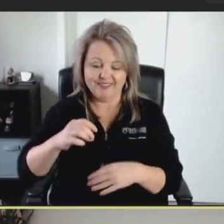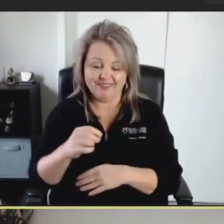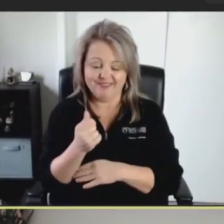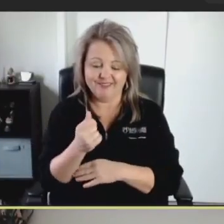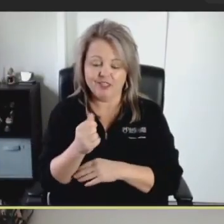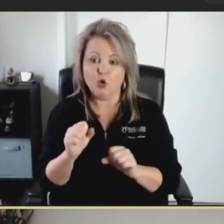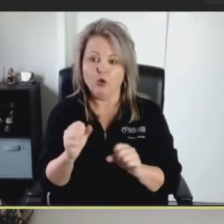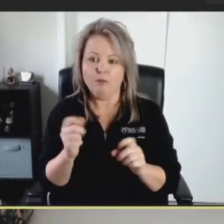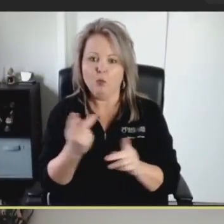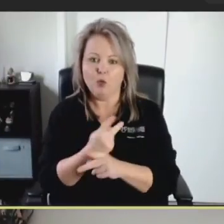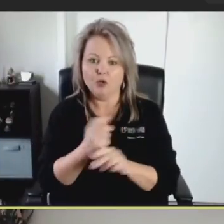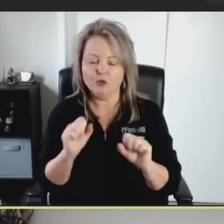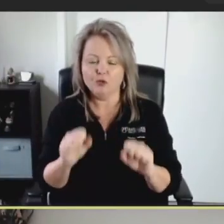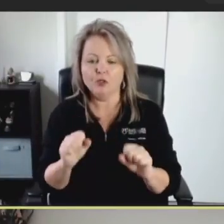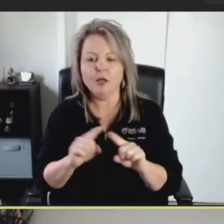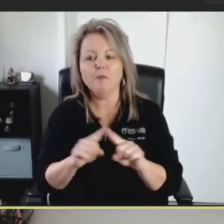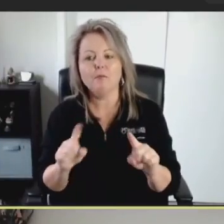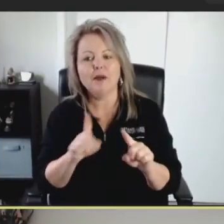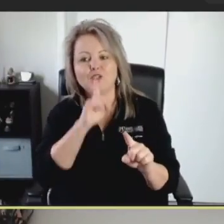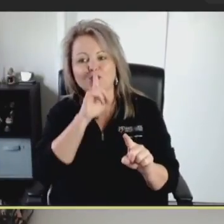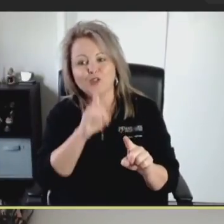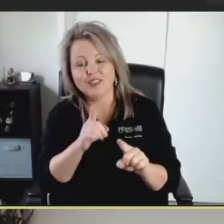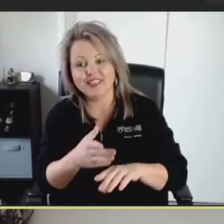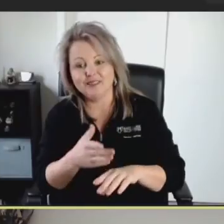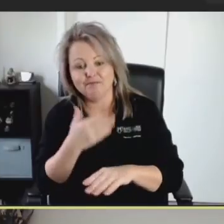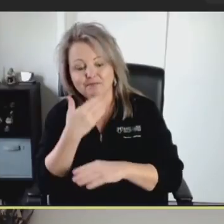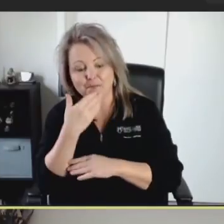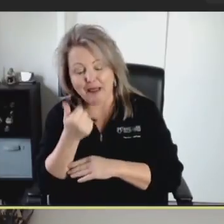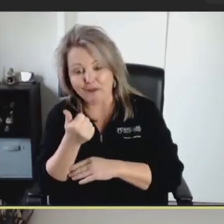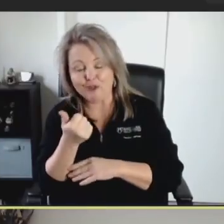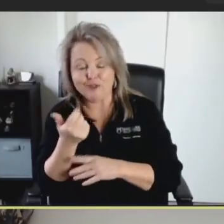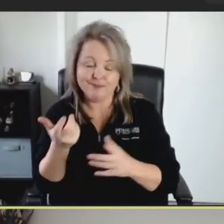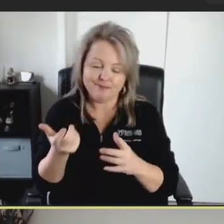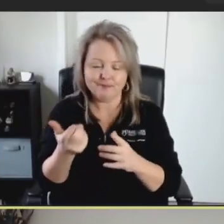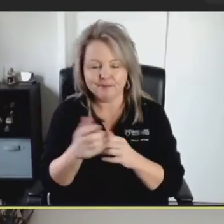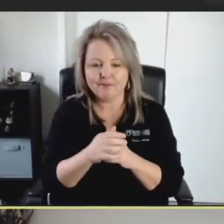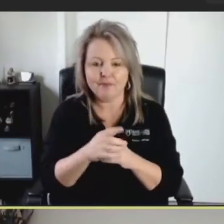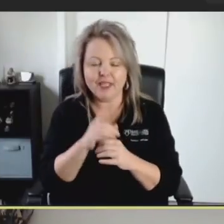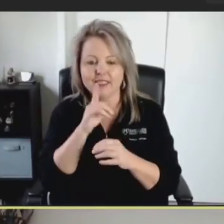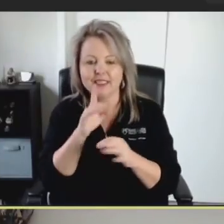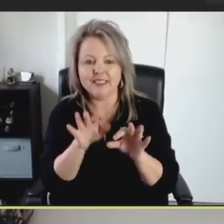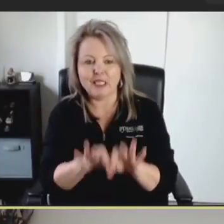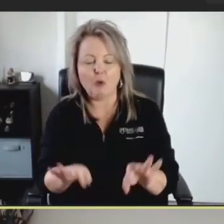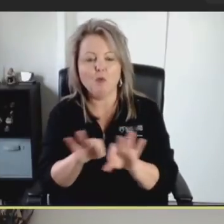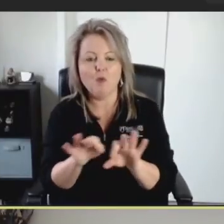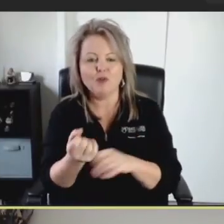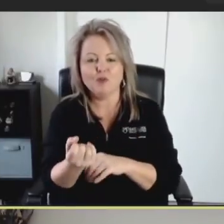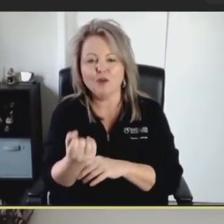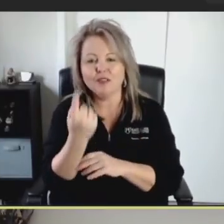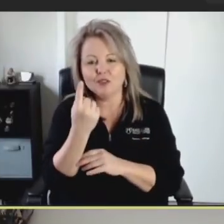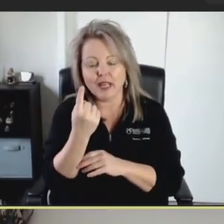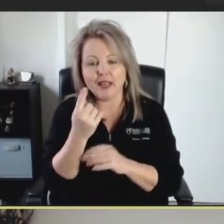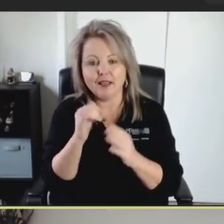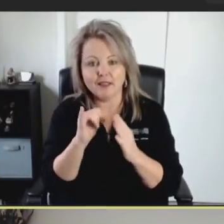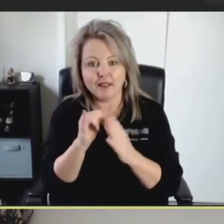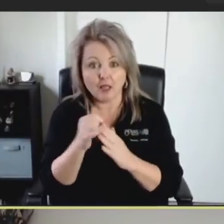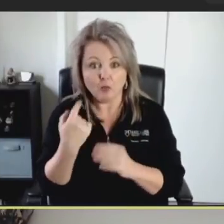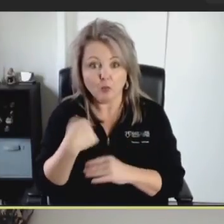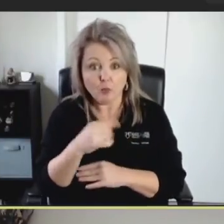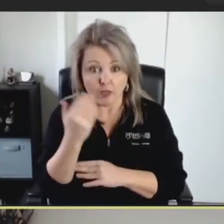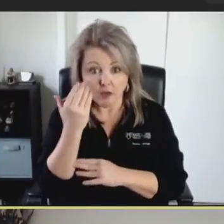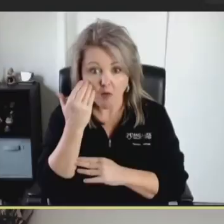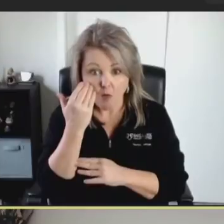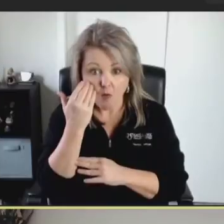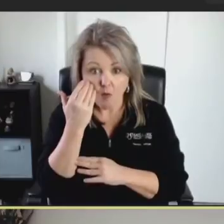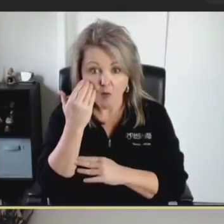worse, but it certainly could be better. So it's an important thing to understand that we know how